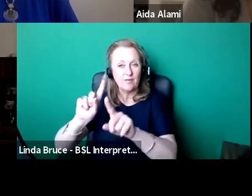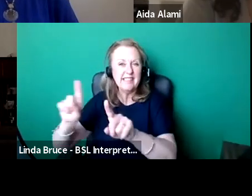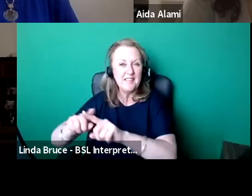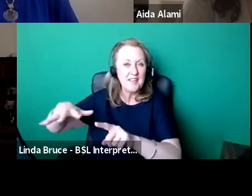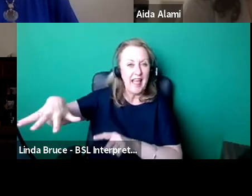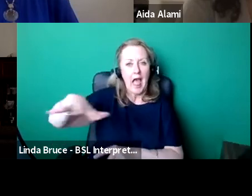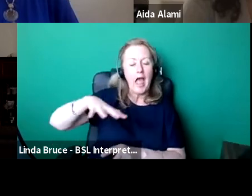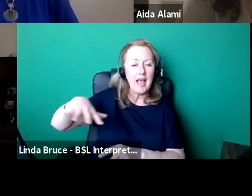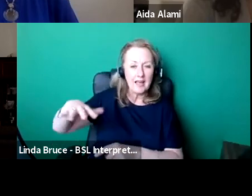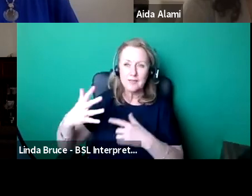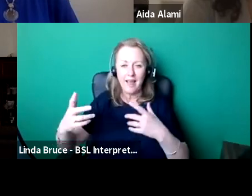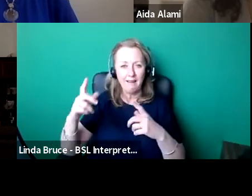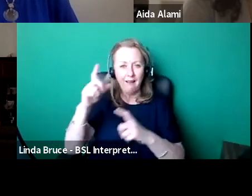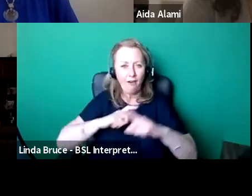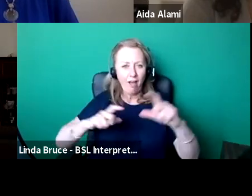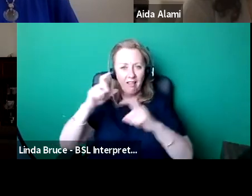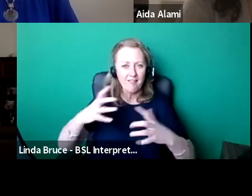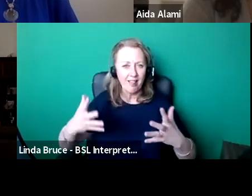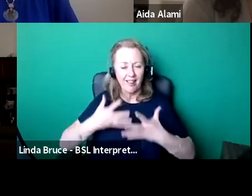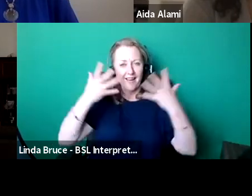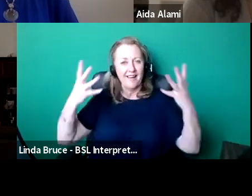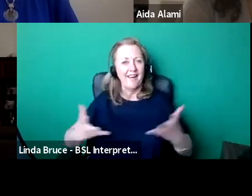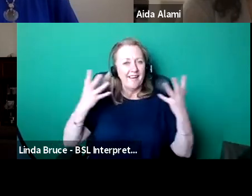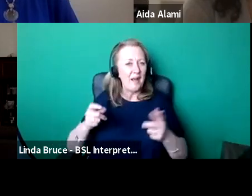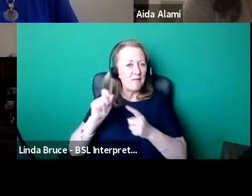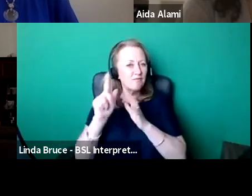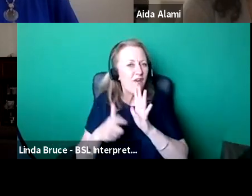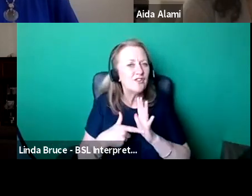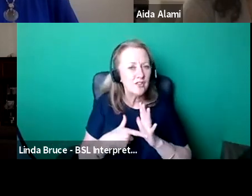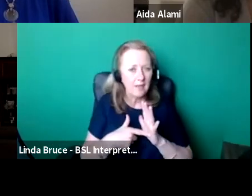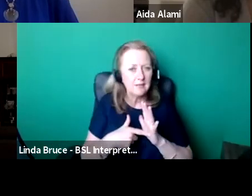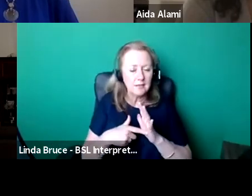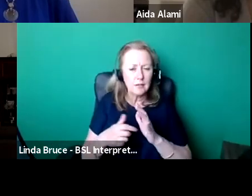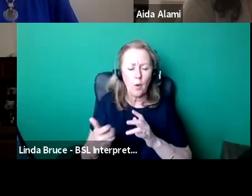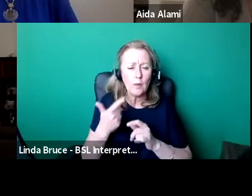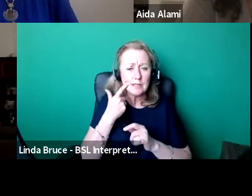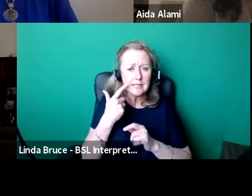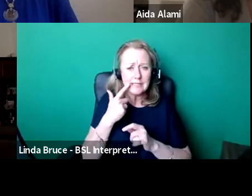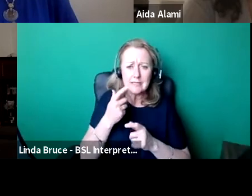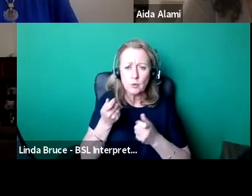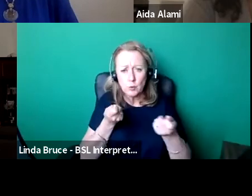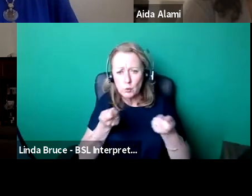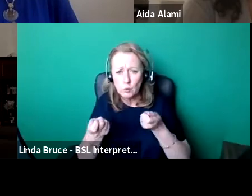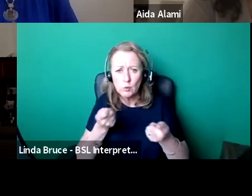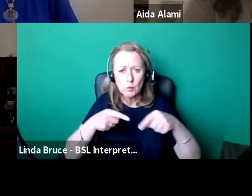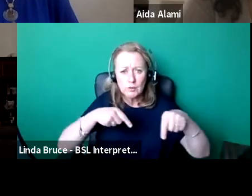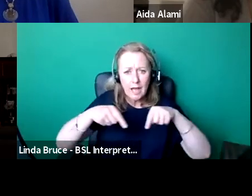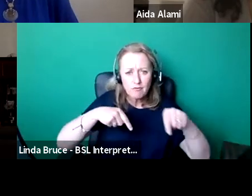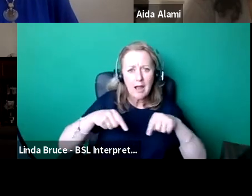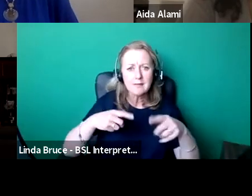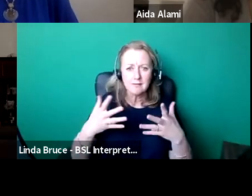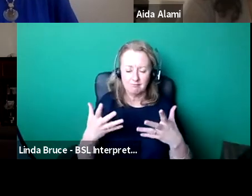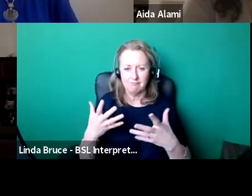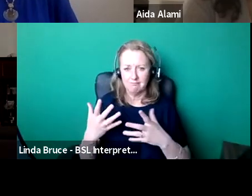a very colorful project, and it's quite interesting to direct and produce something without actually setting foot in Libya, thanks